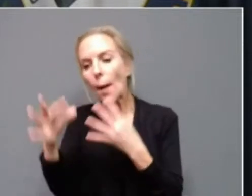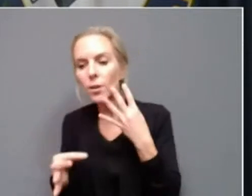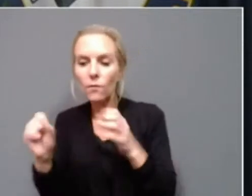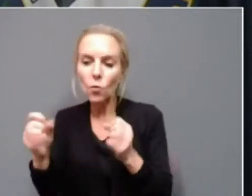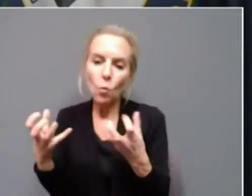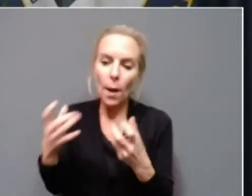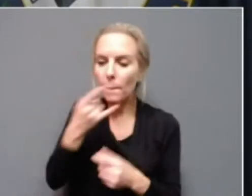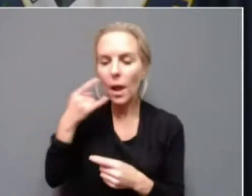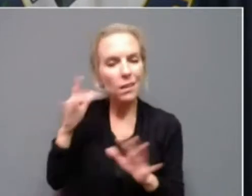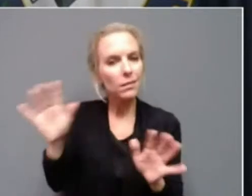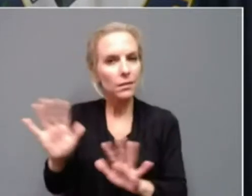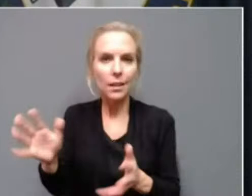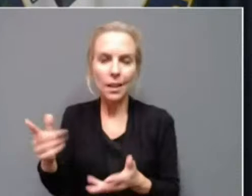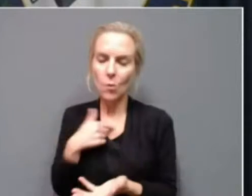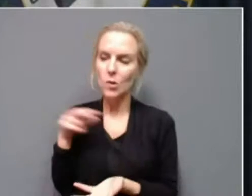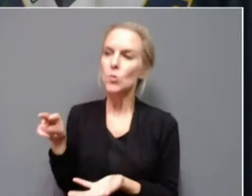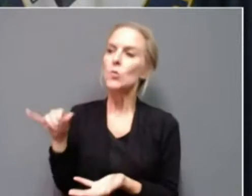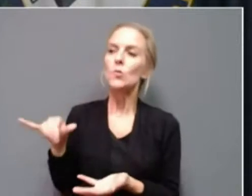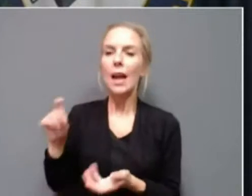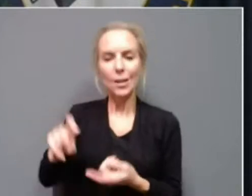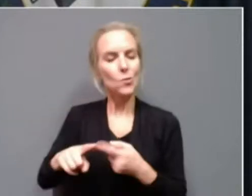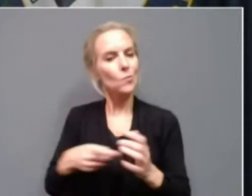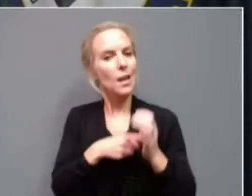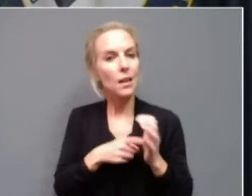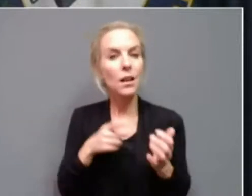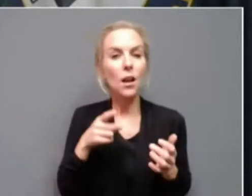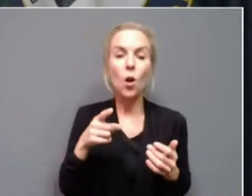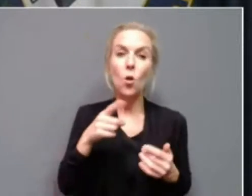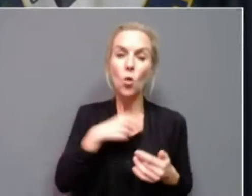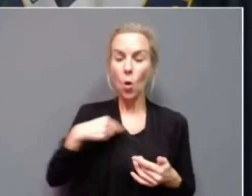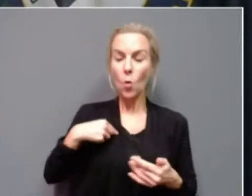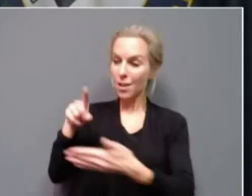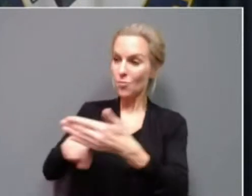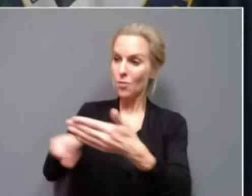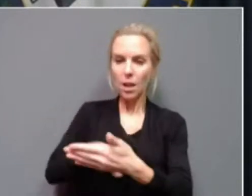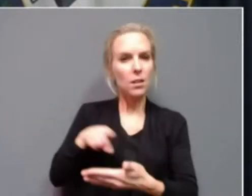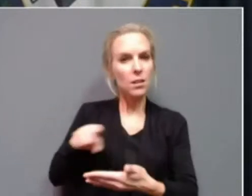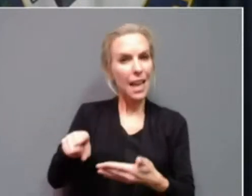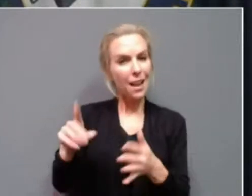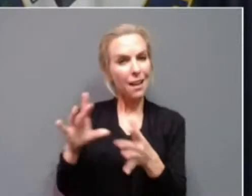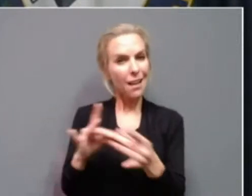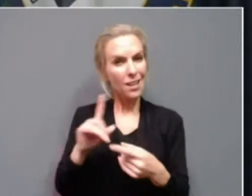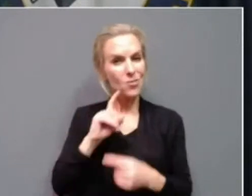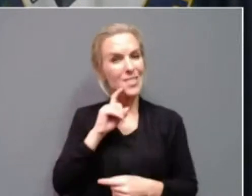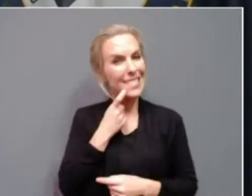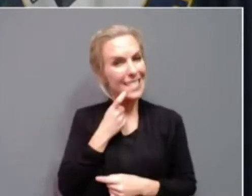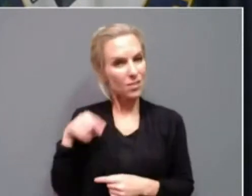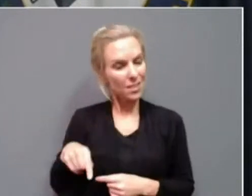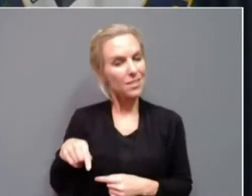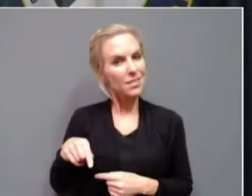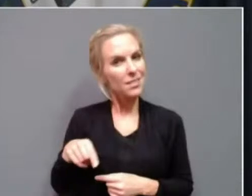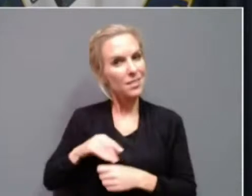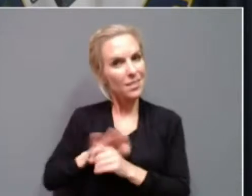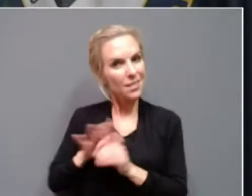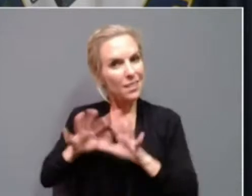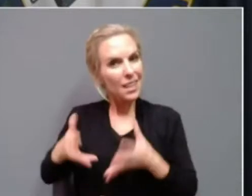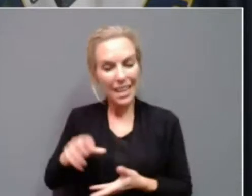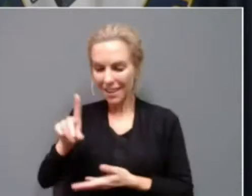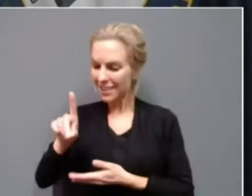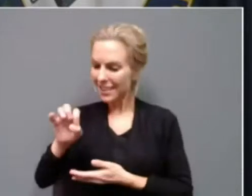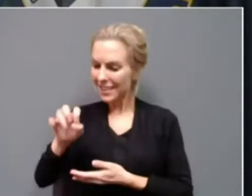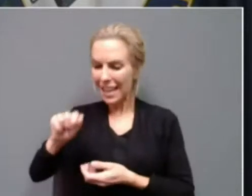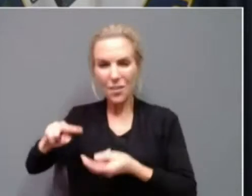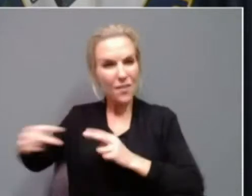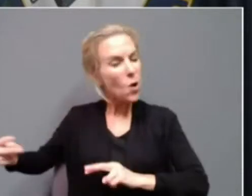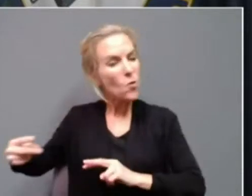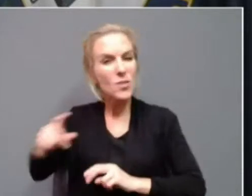that are criticizing, none of them talk about how serious the virus is. None of them are talking about how serious the Delta variant is. None